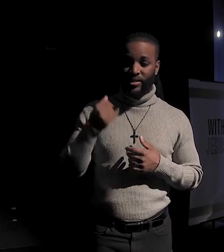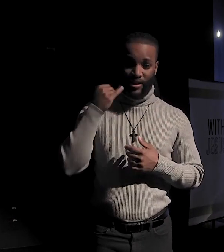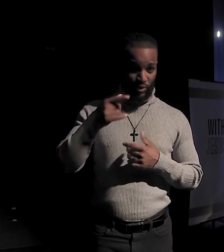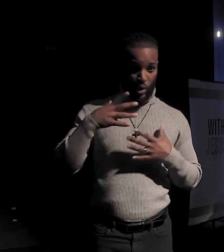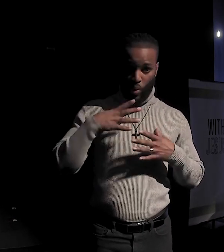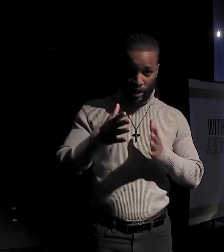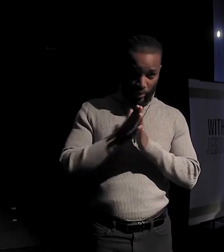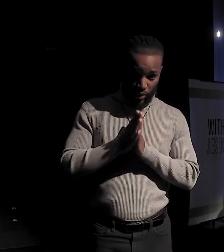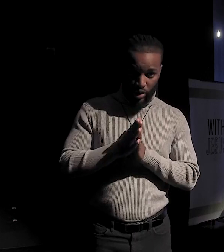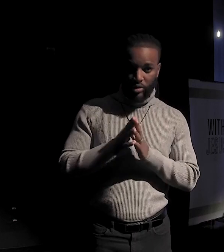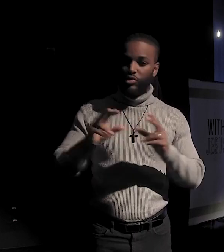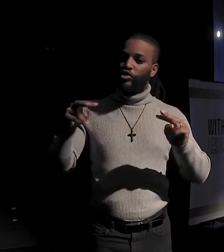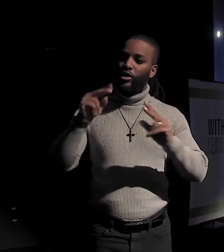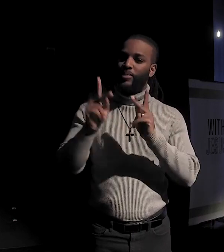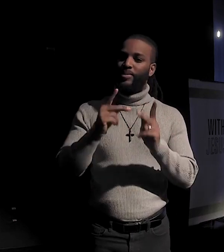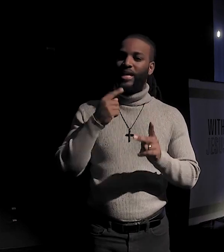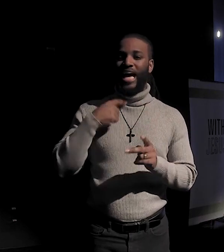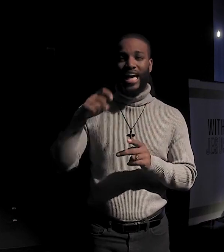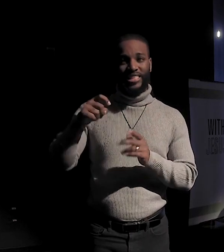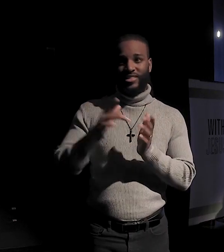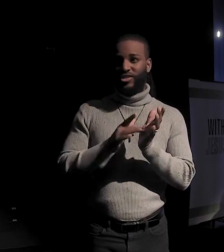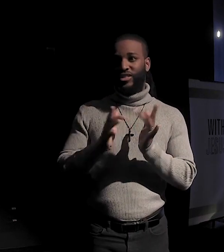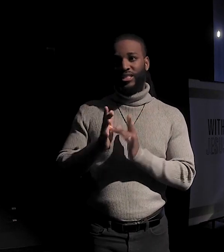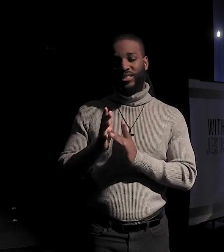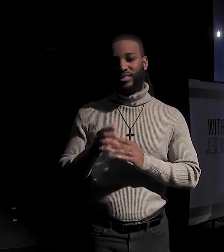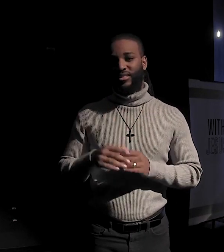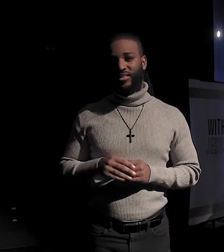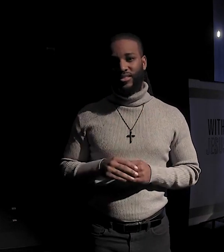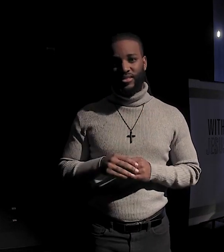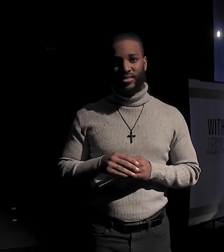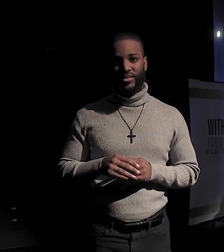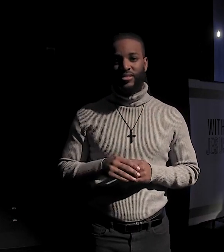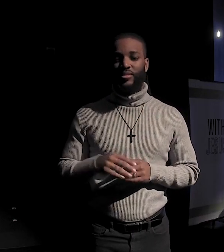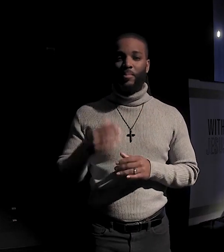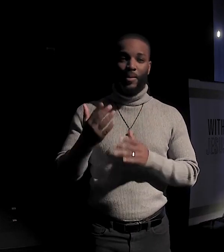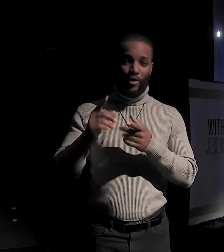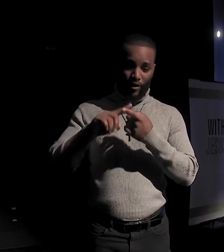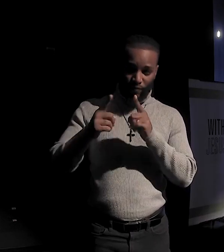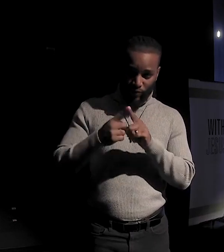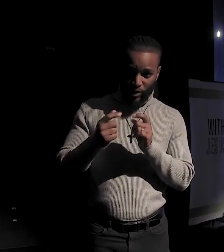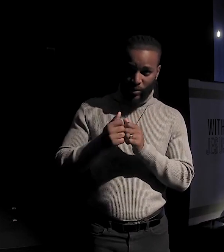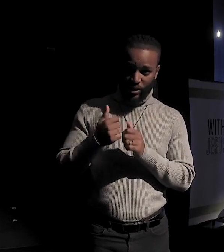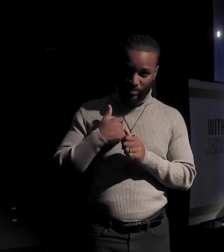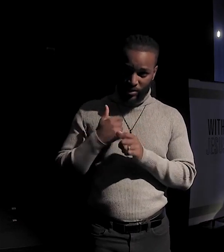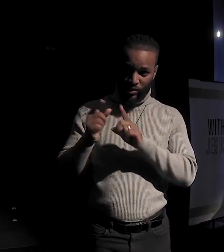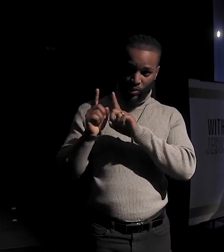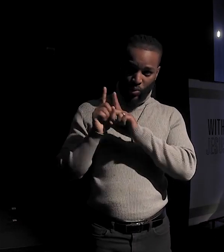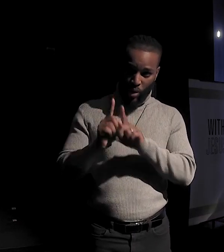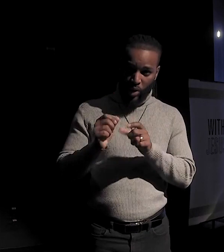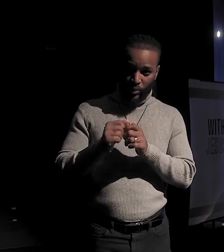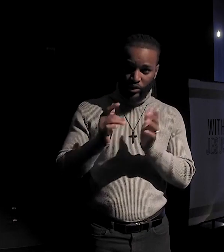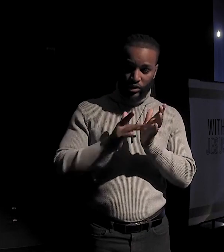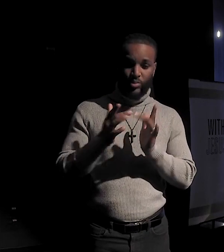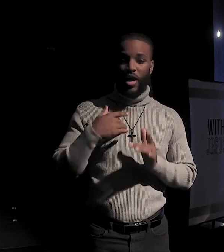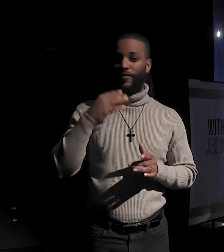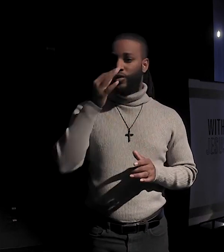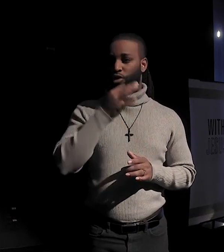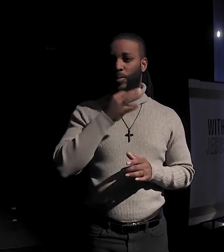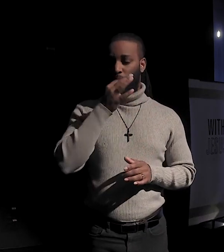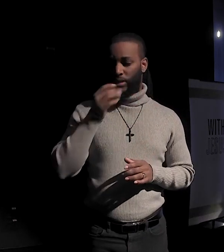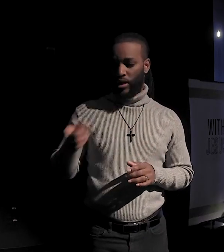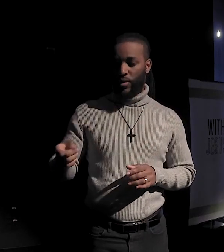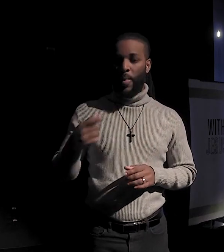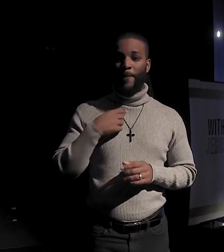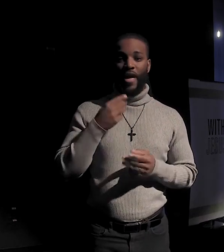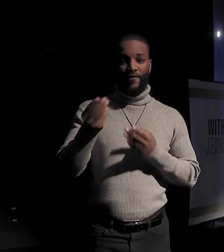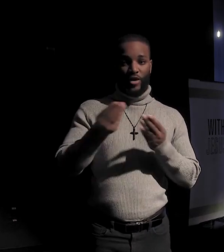want to get prayer, turn to the people with you and say, I need Jesus. And they need a friend with me to walk with Jesus. We have communion down here. We